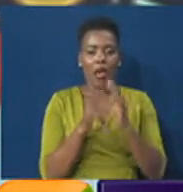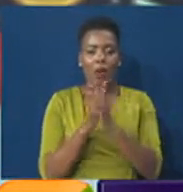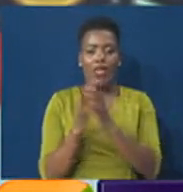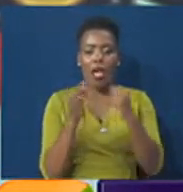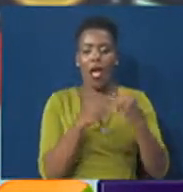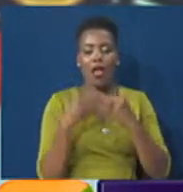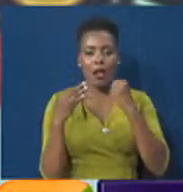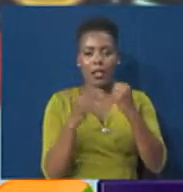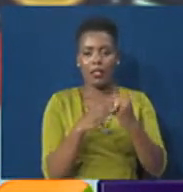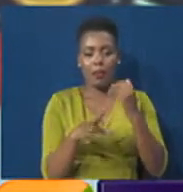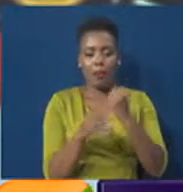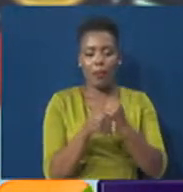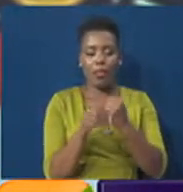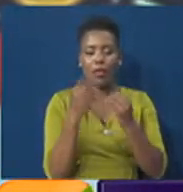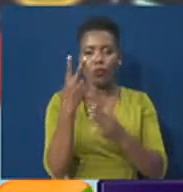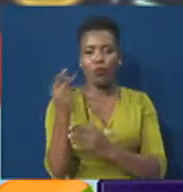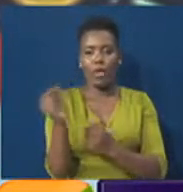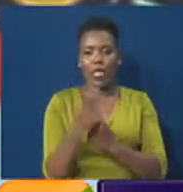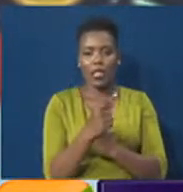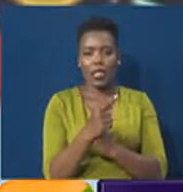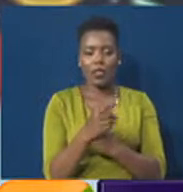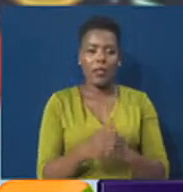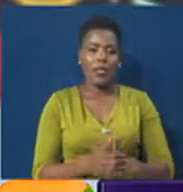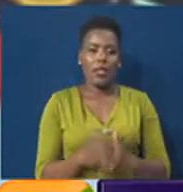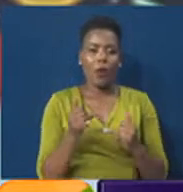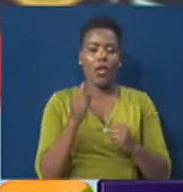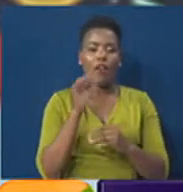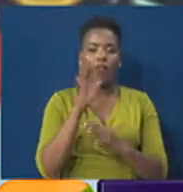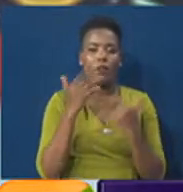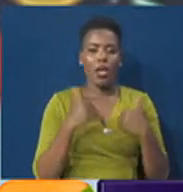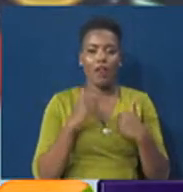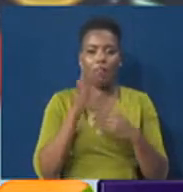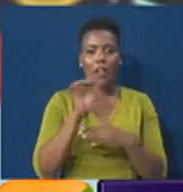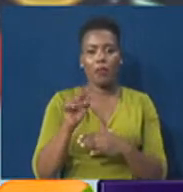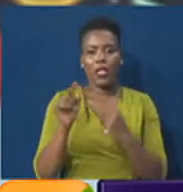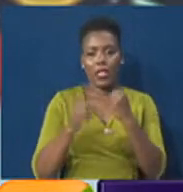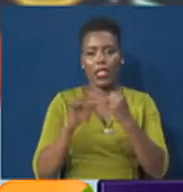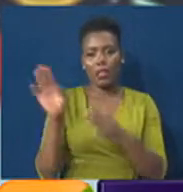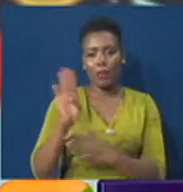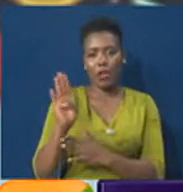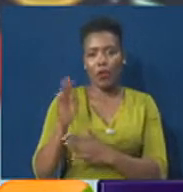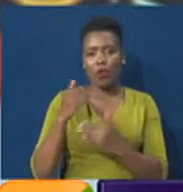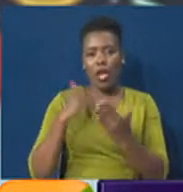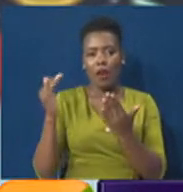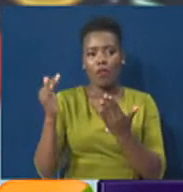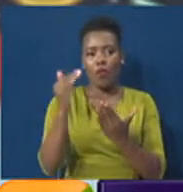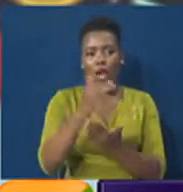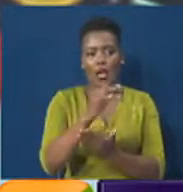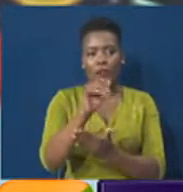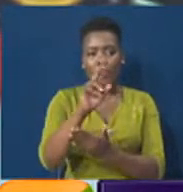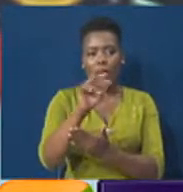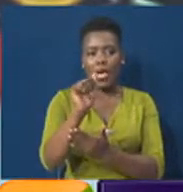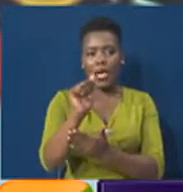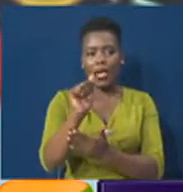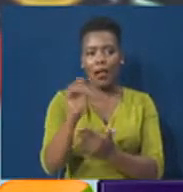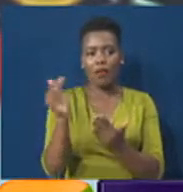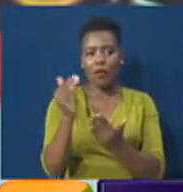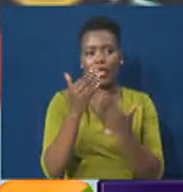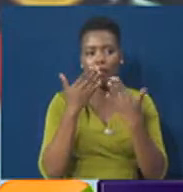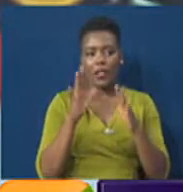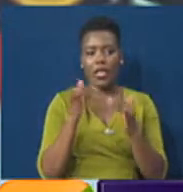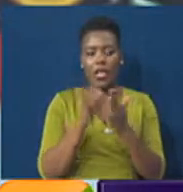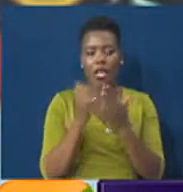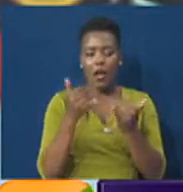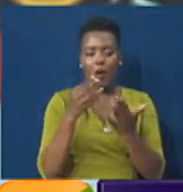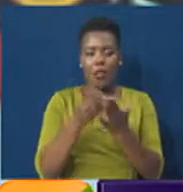combined amount of 5.6 billion. Of course, KRA is the collecting agent. And that money, so far